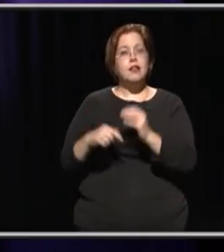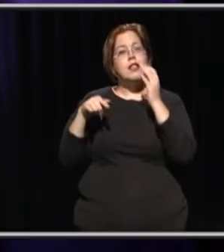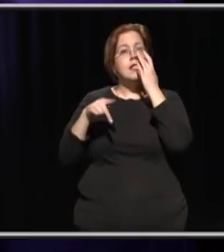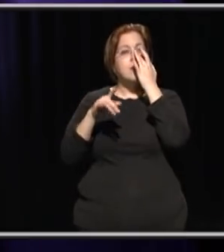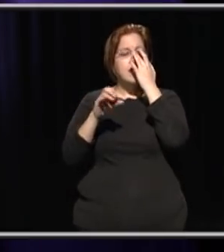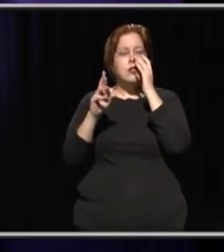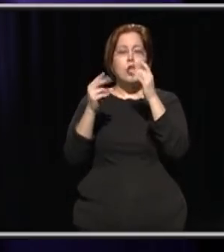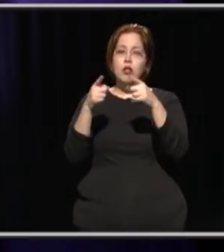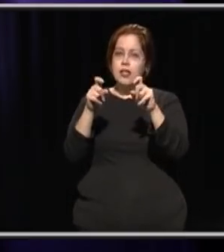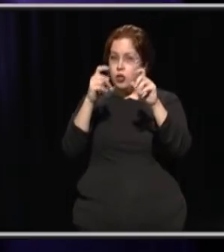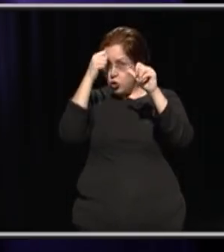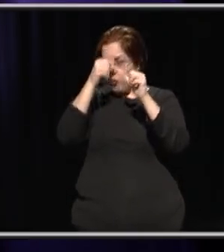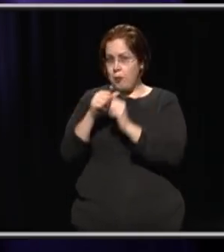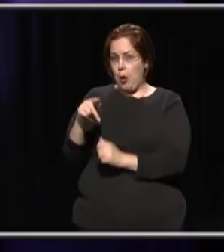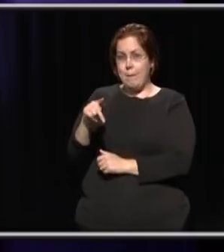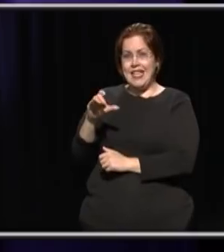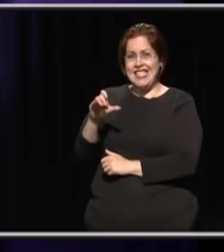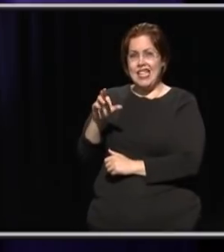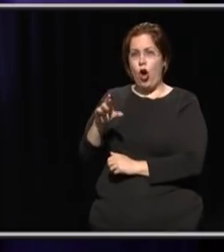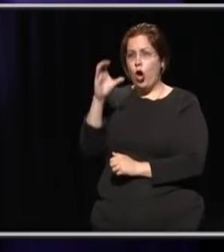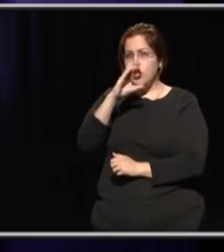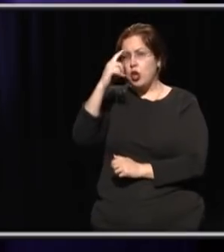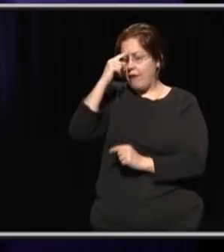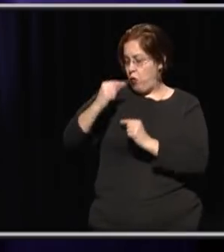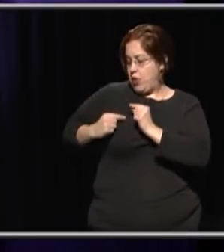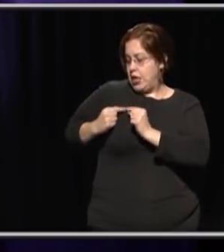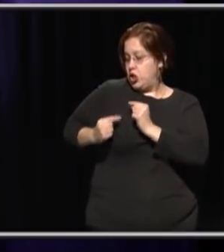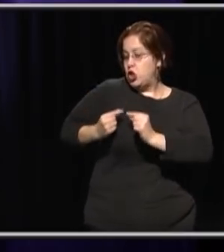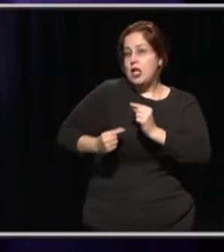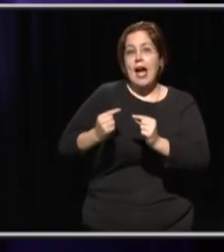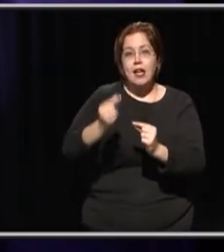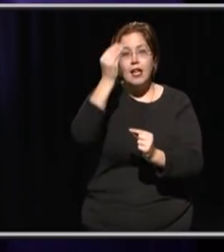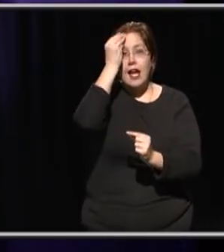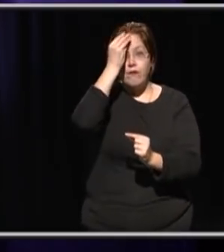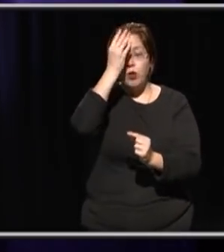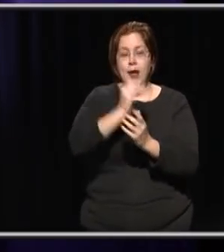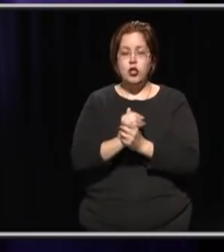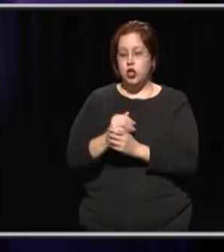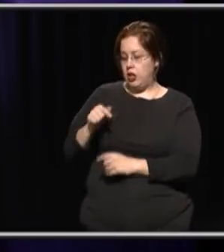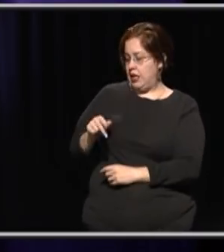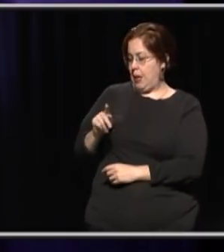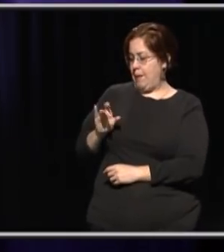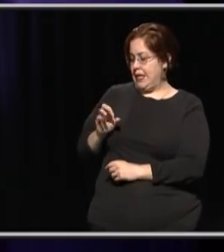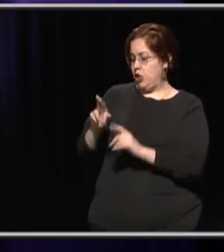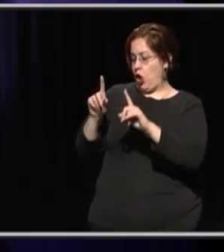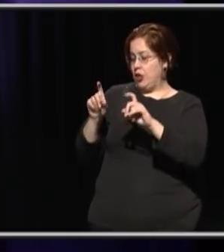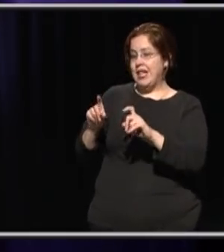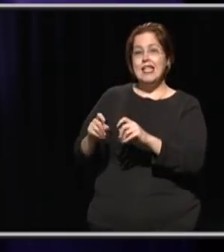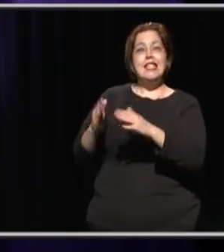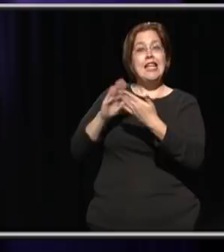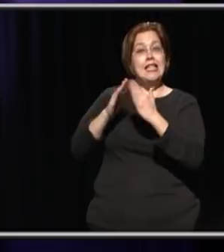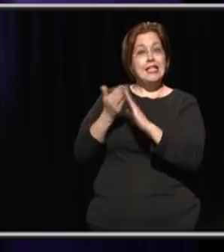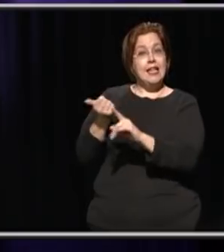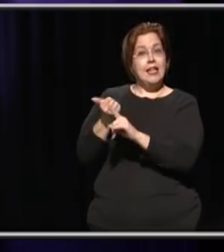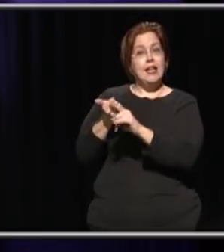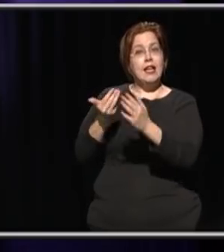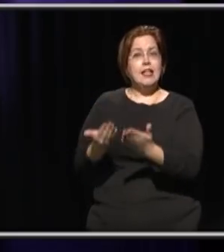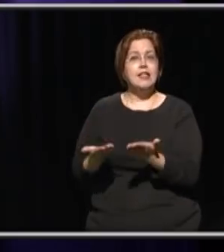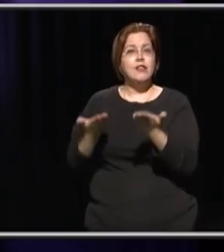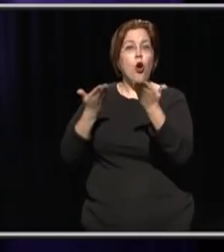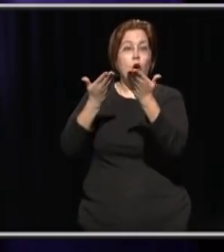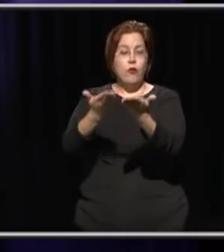test, so again, remember, PCR is looking for the genetic material. The PCR test that the city is offering at